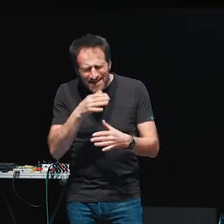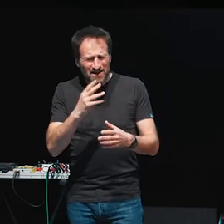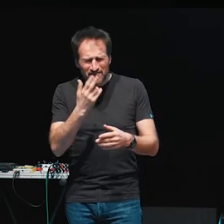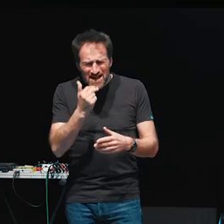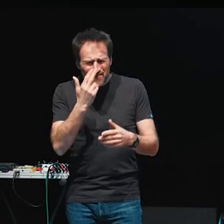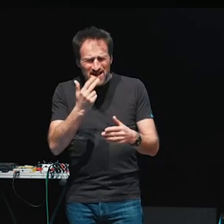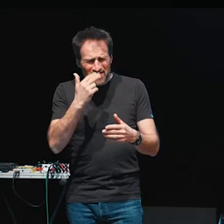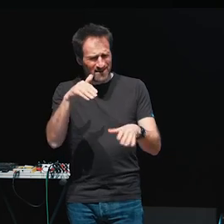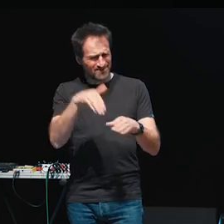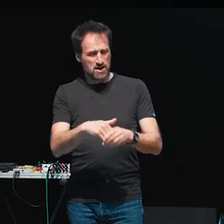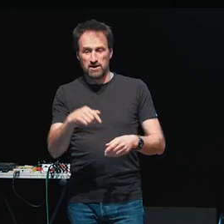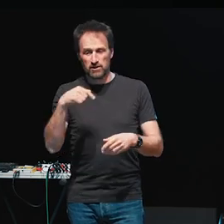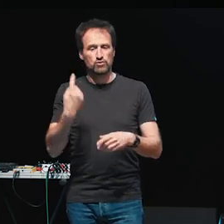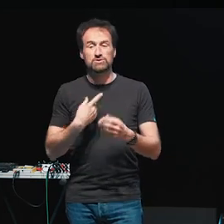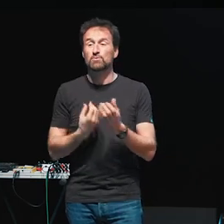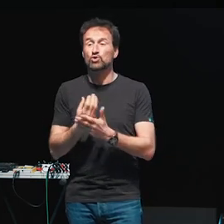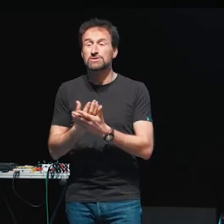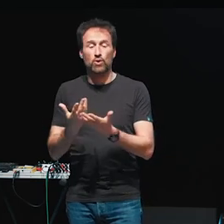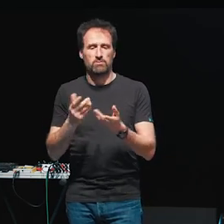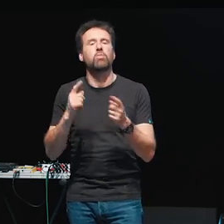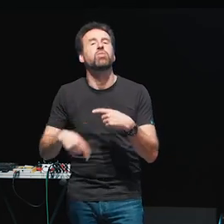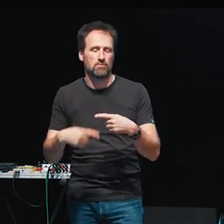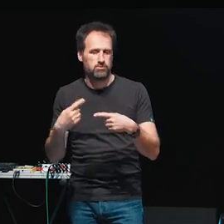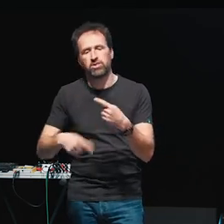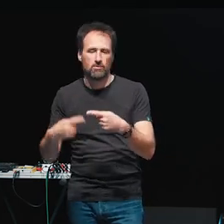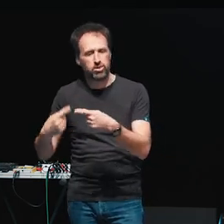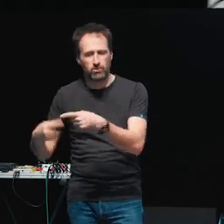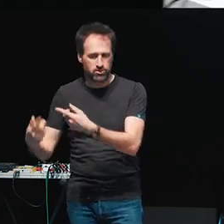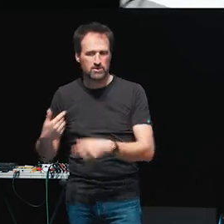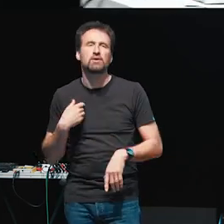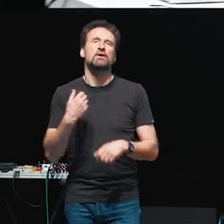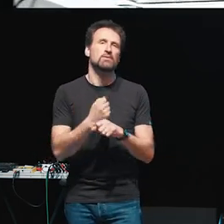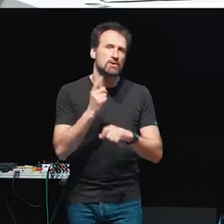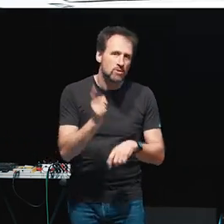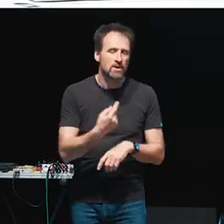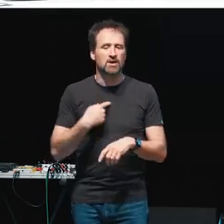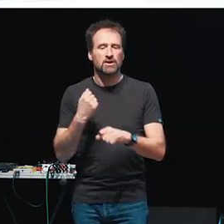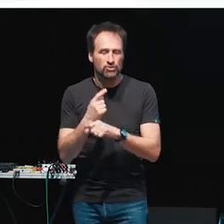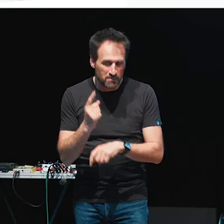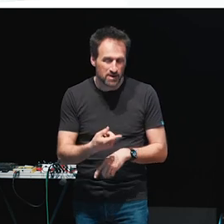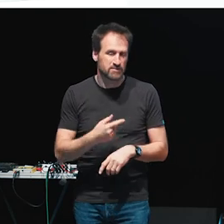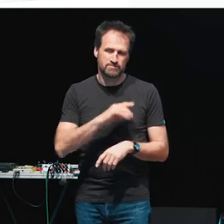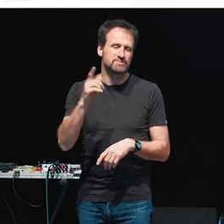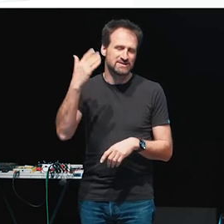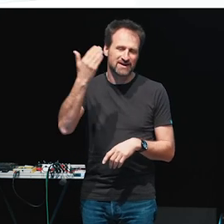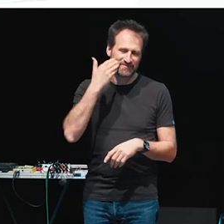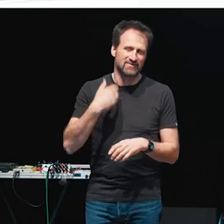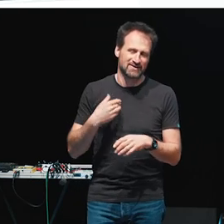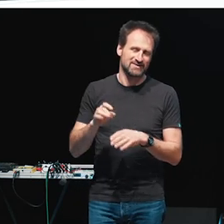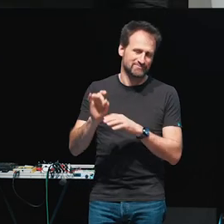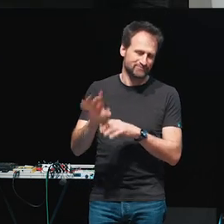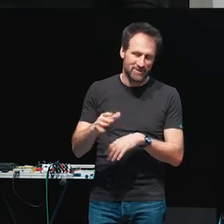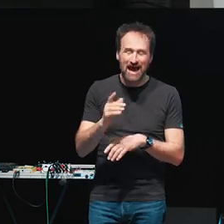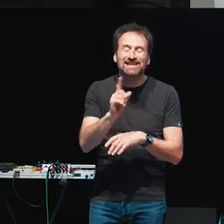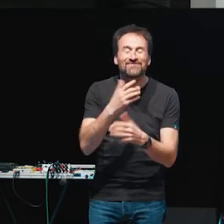the time. And I had to do it again and again, until eventually I did quit, right? Well, I didn't quit because of this, but